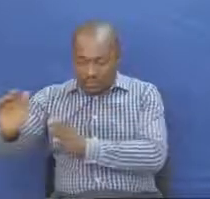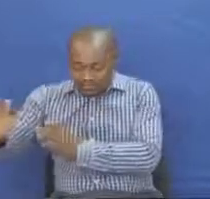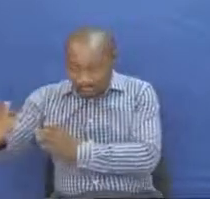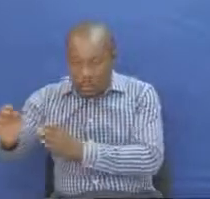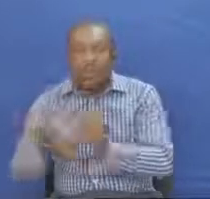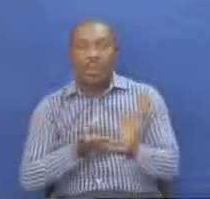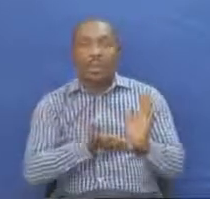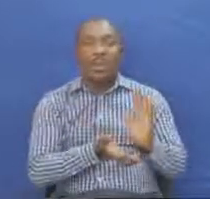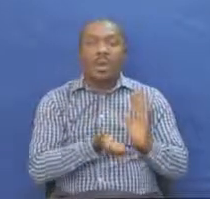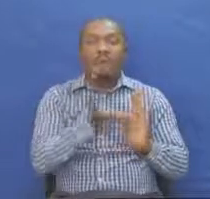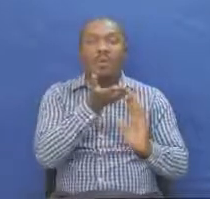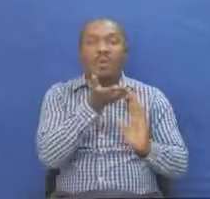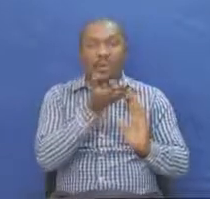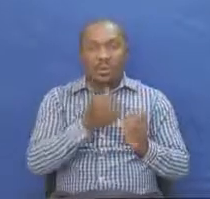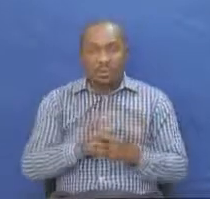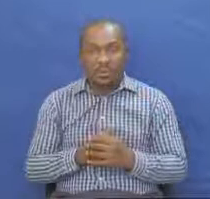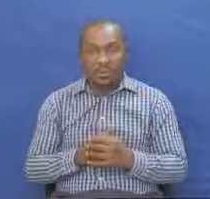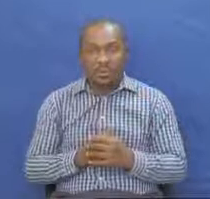Development.